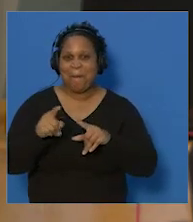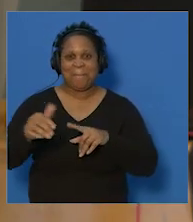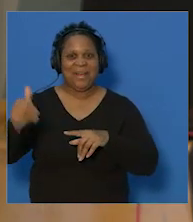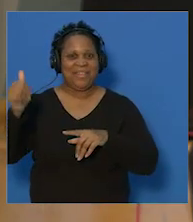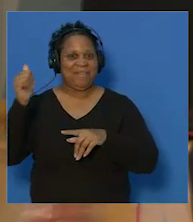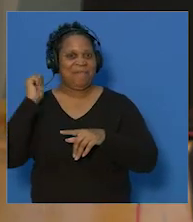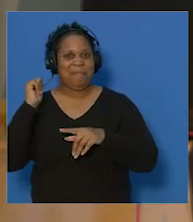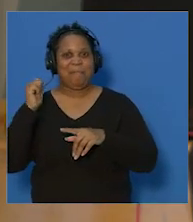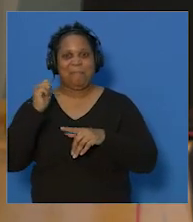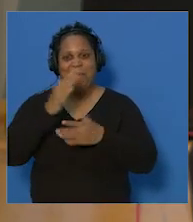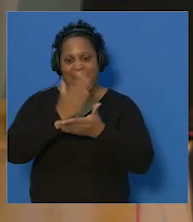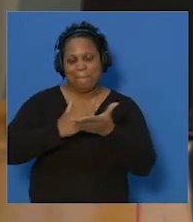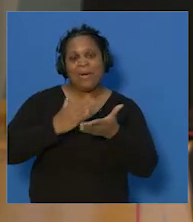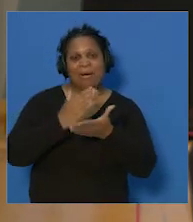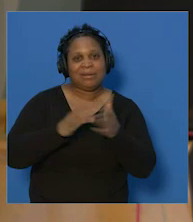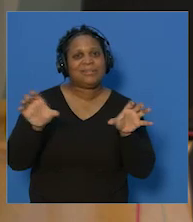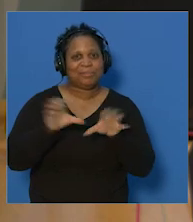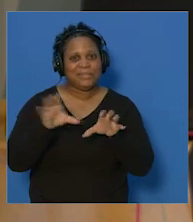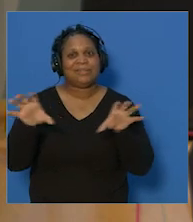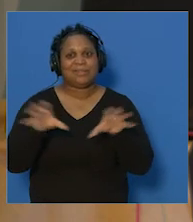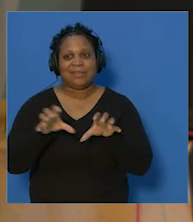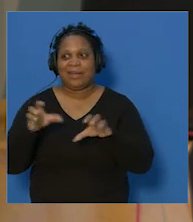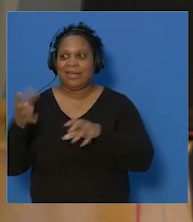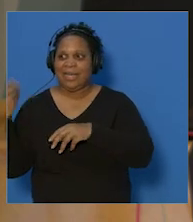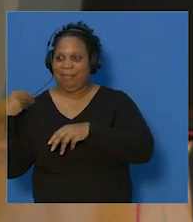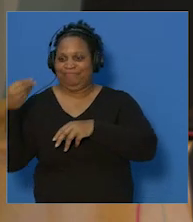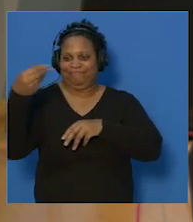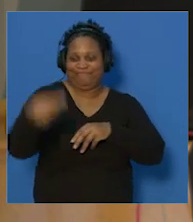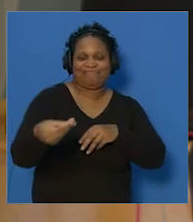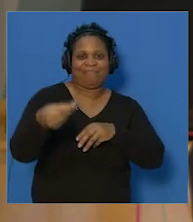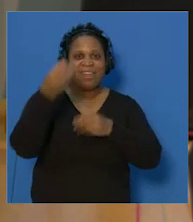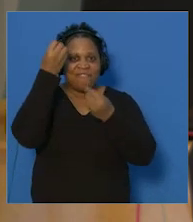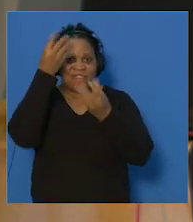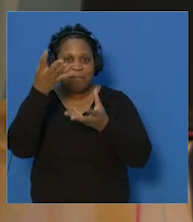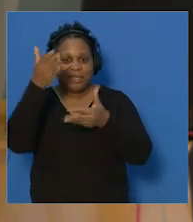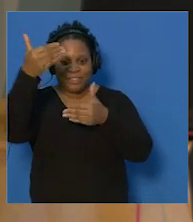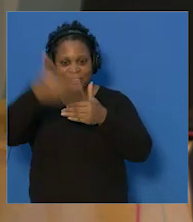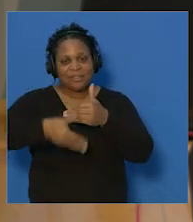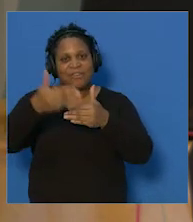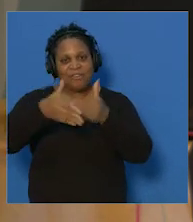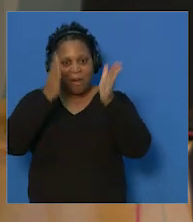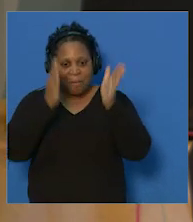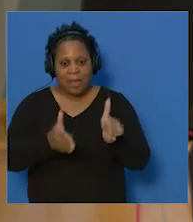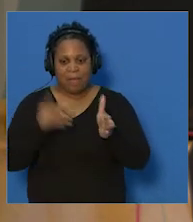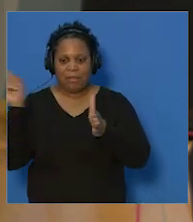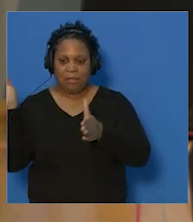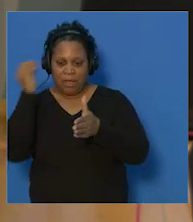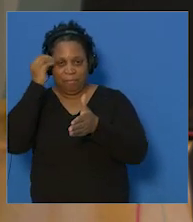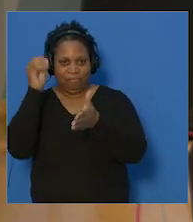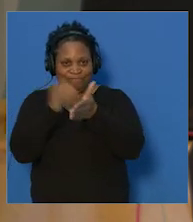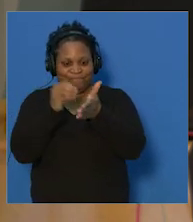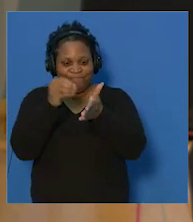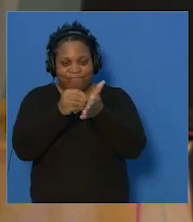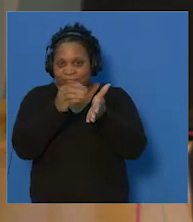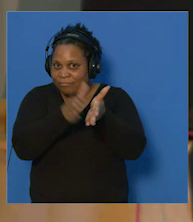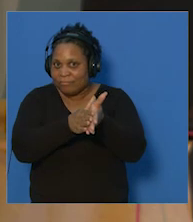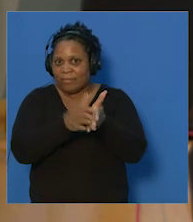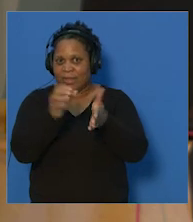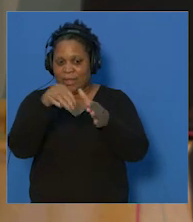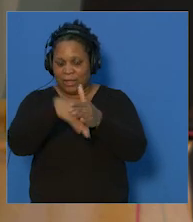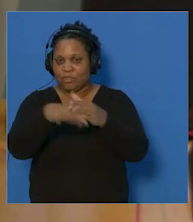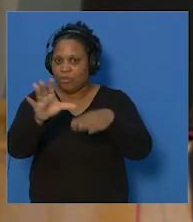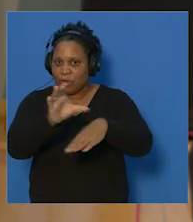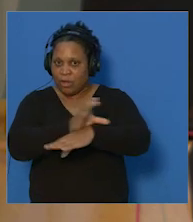is being done, and that we are training up persons to be able to operationalize it. So our hope is that we will be able to produce